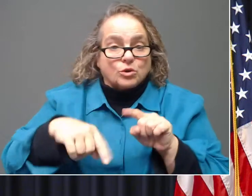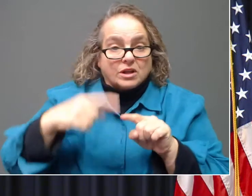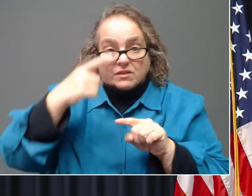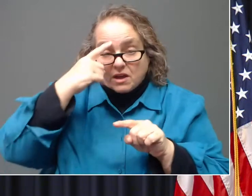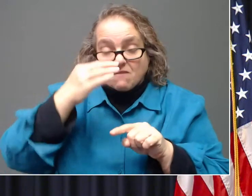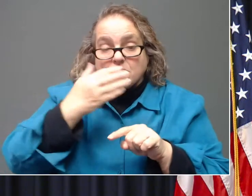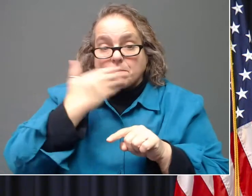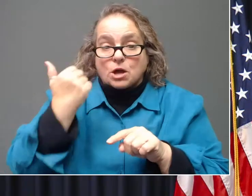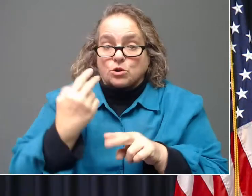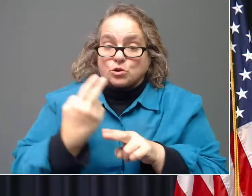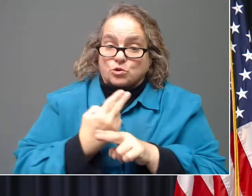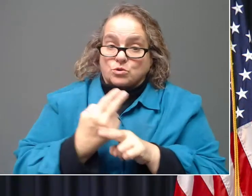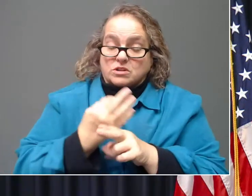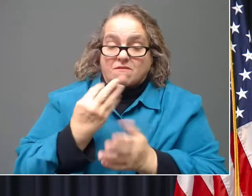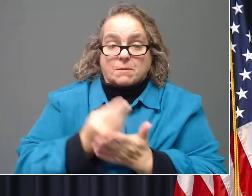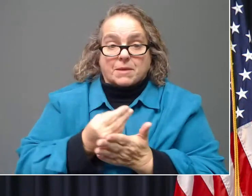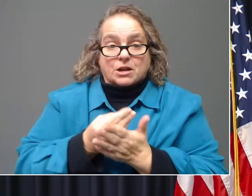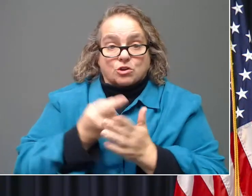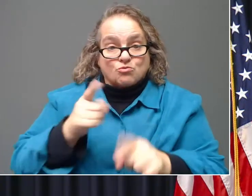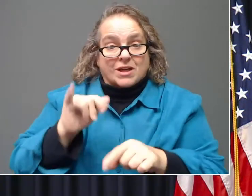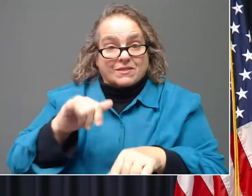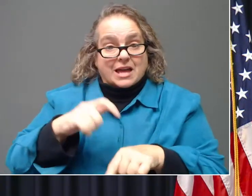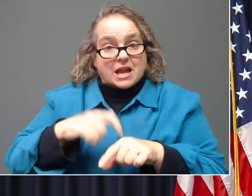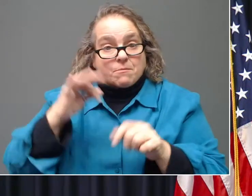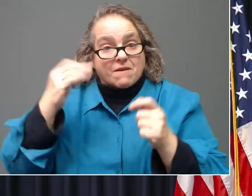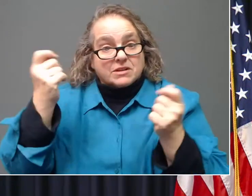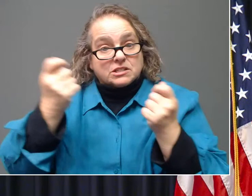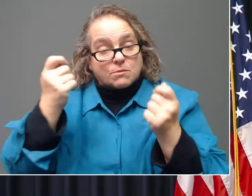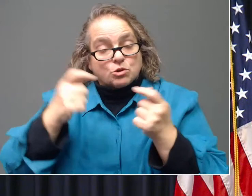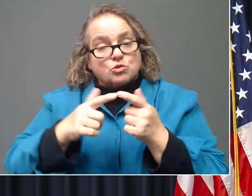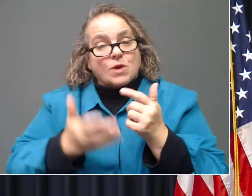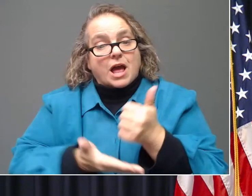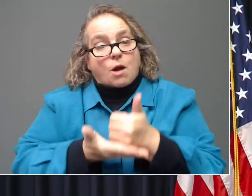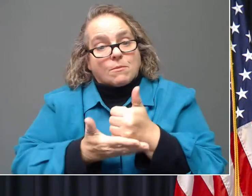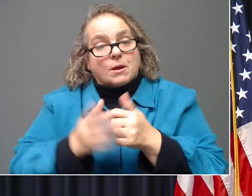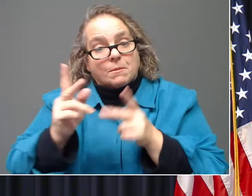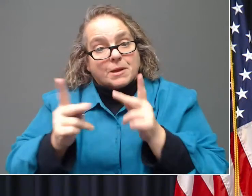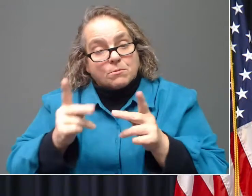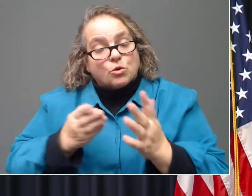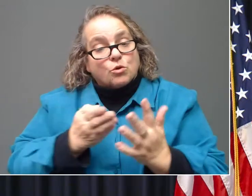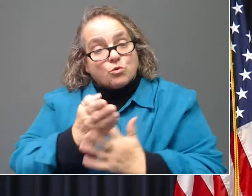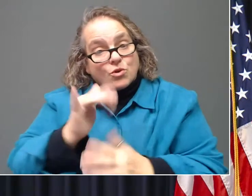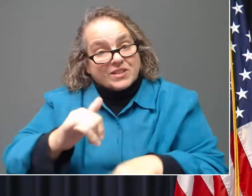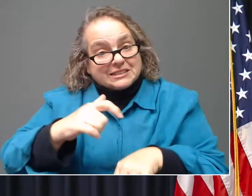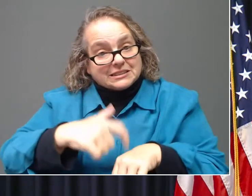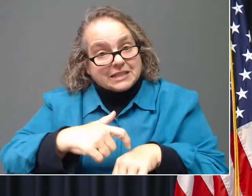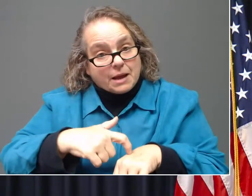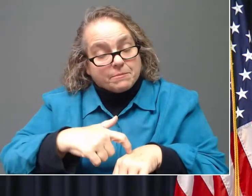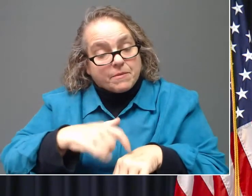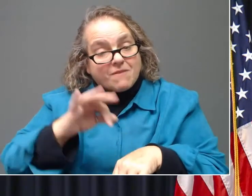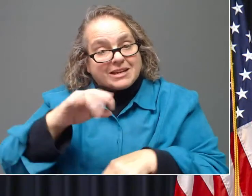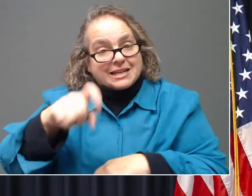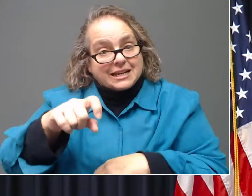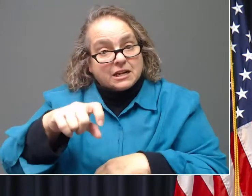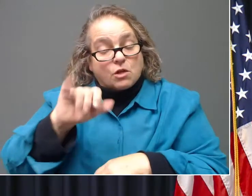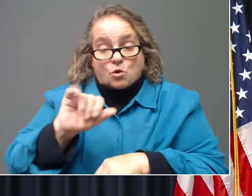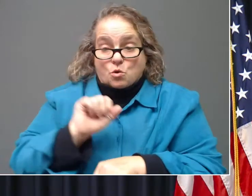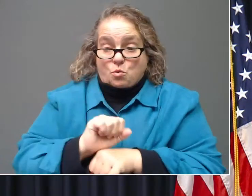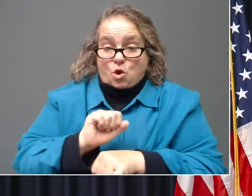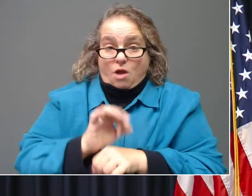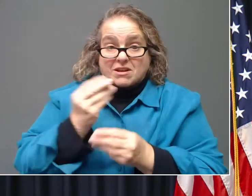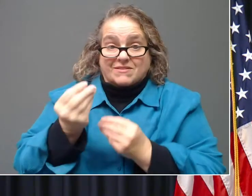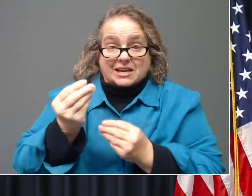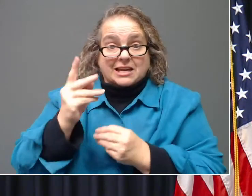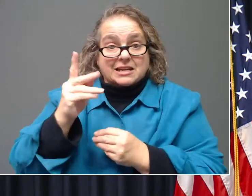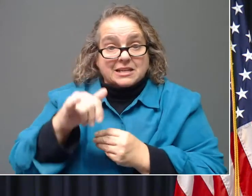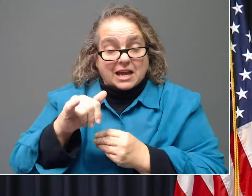of celebration to help people through this time of need. The work of those in Feeding Kentucky has been nothing short of heroic